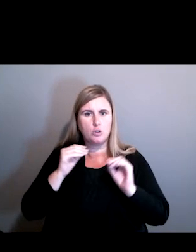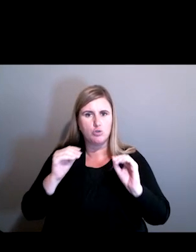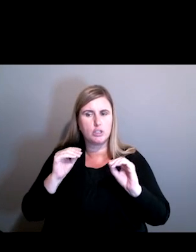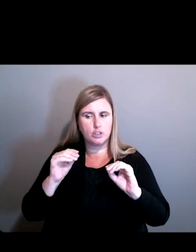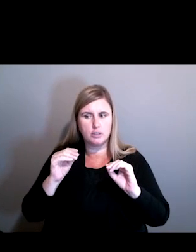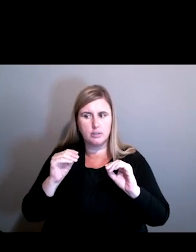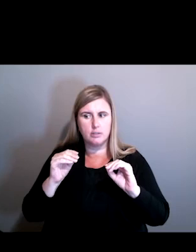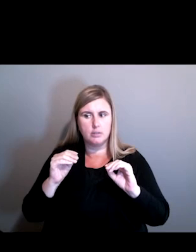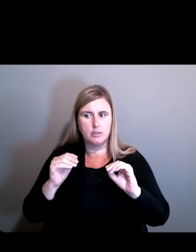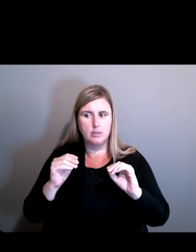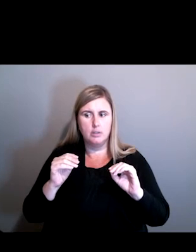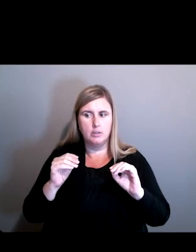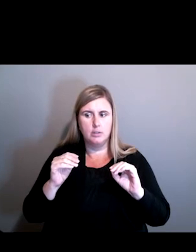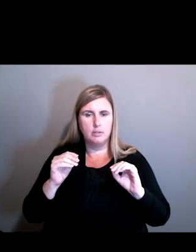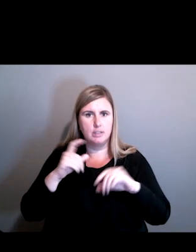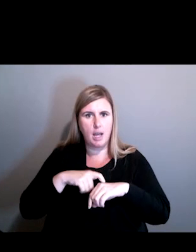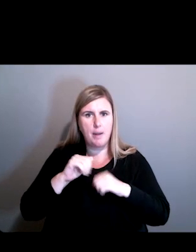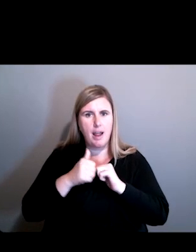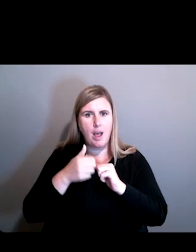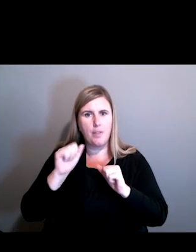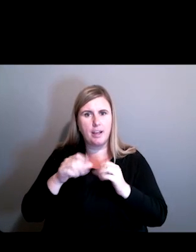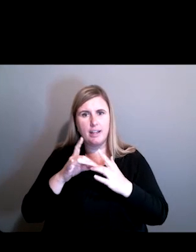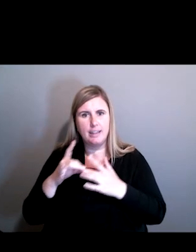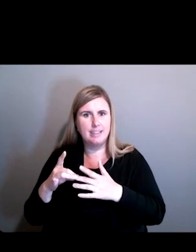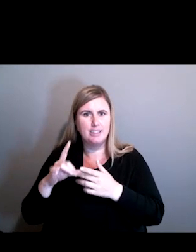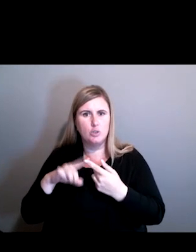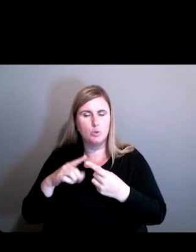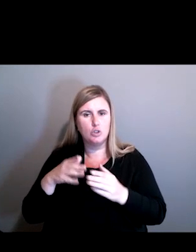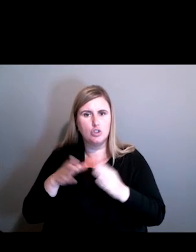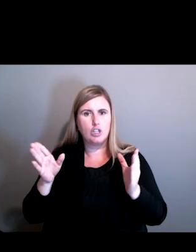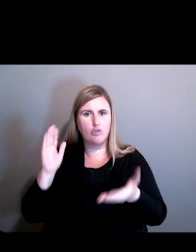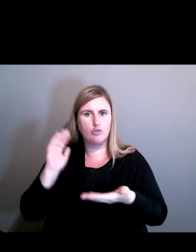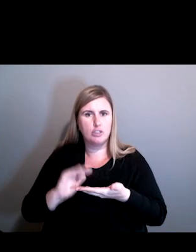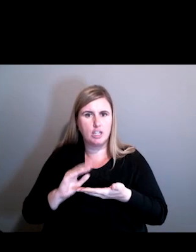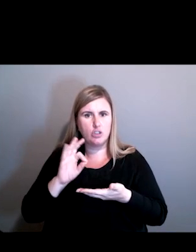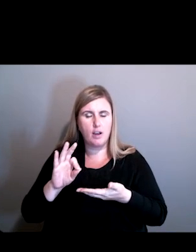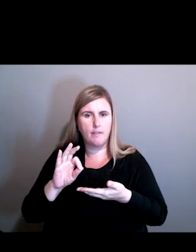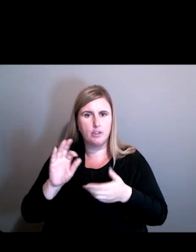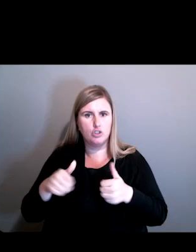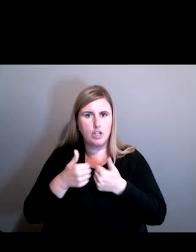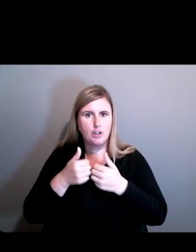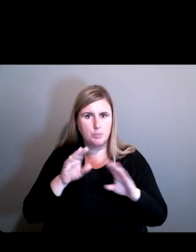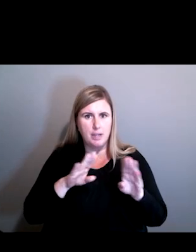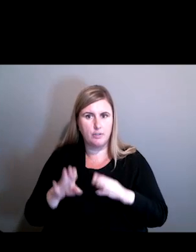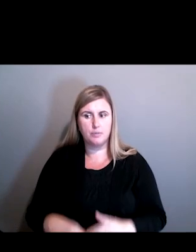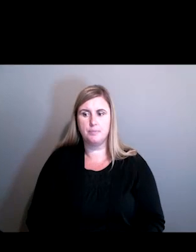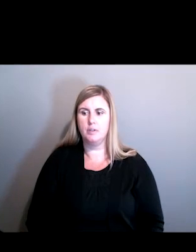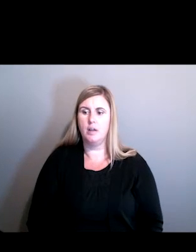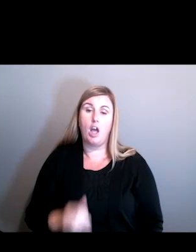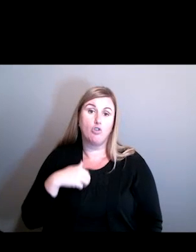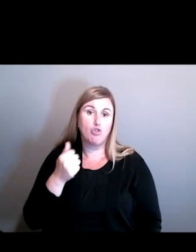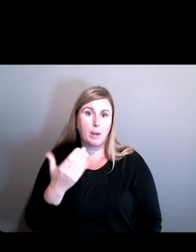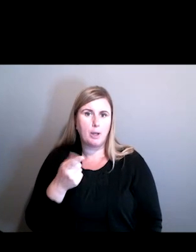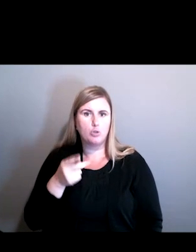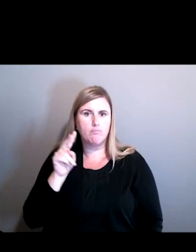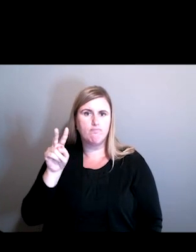instructional time, and how that can lead to a general reduction of challenging behavior. So I recommend